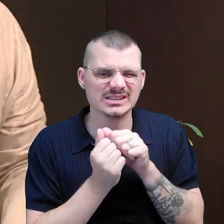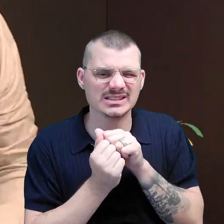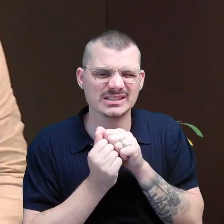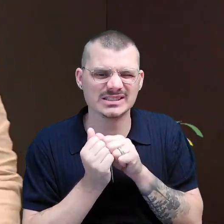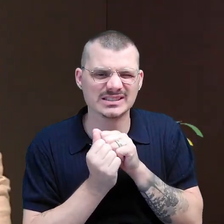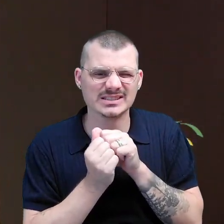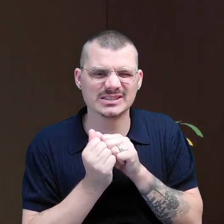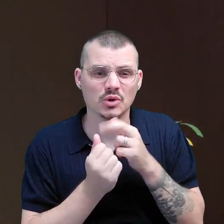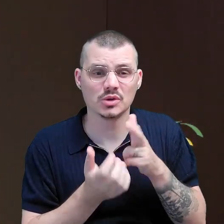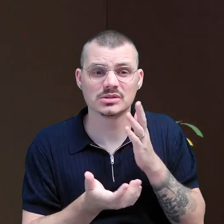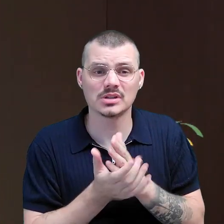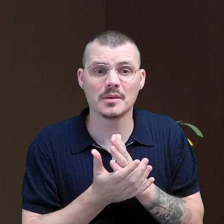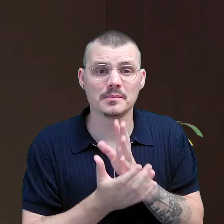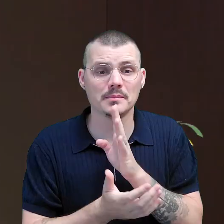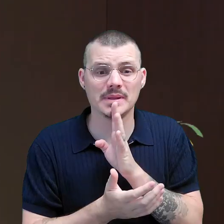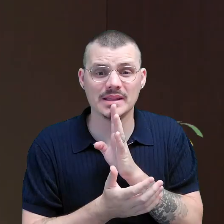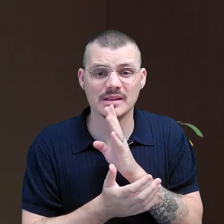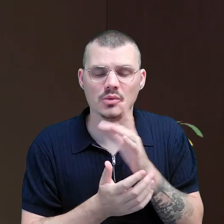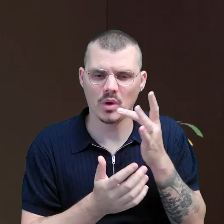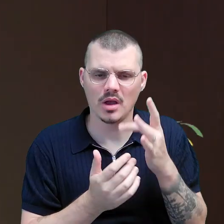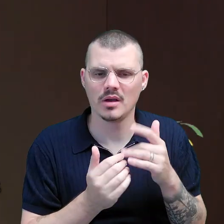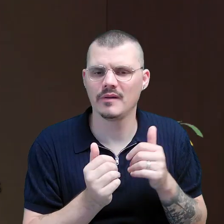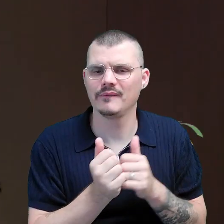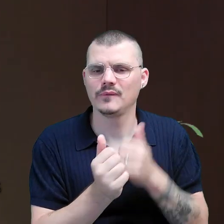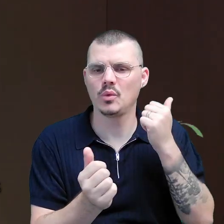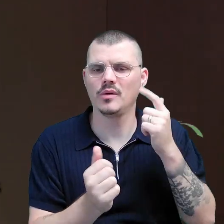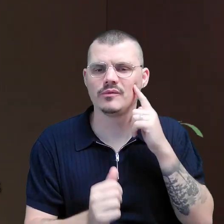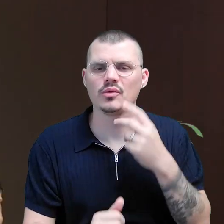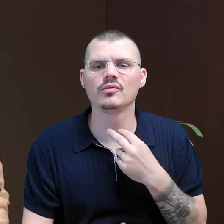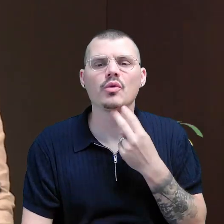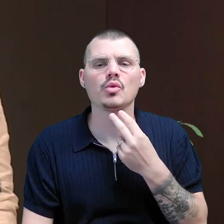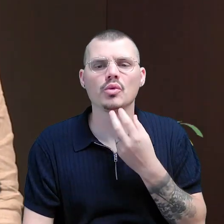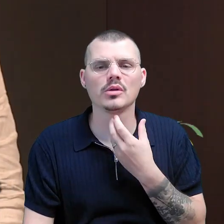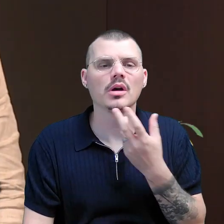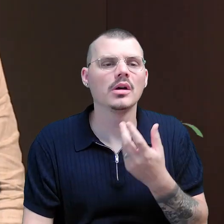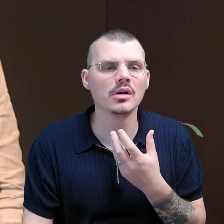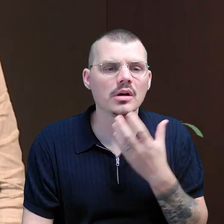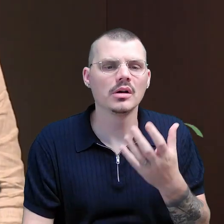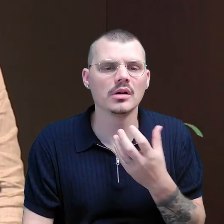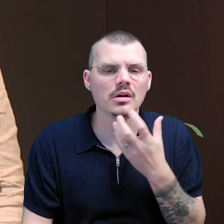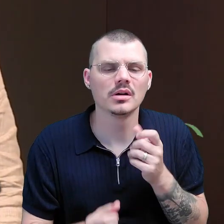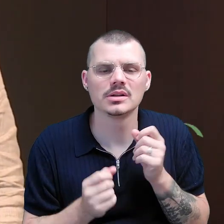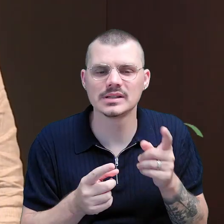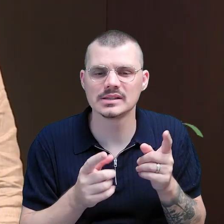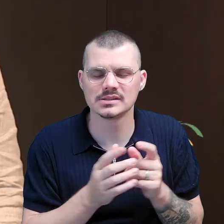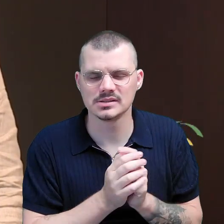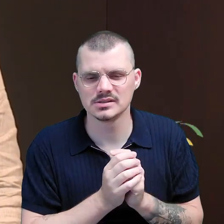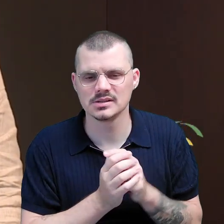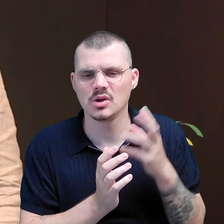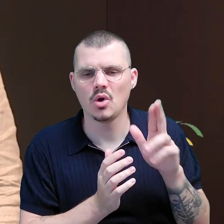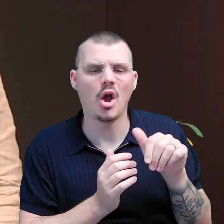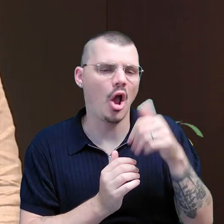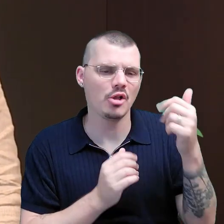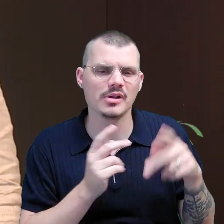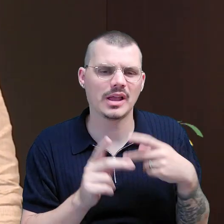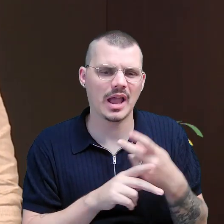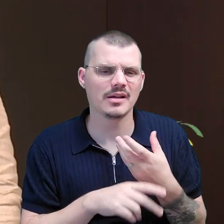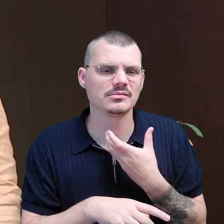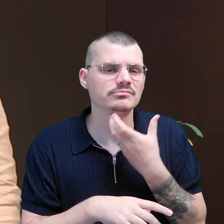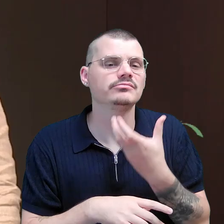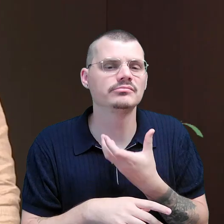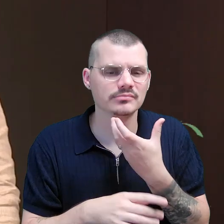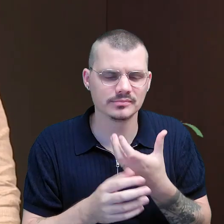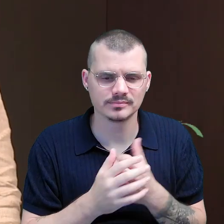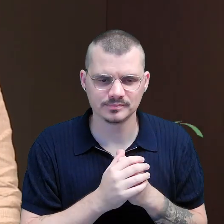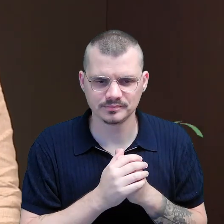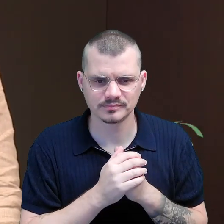People that grit their teeth and stop speaking to avoid being punished for vocal tics or for other